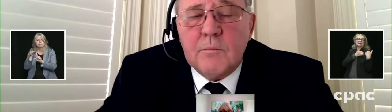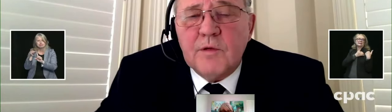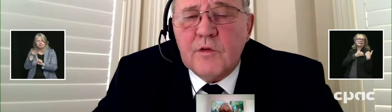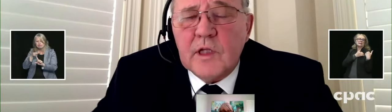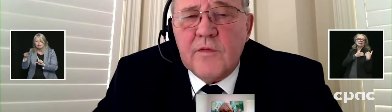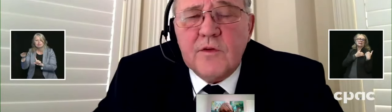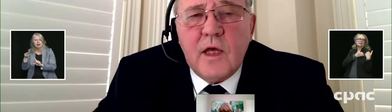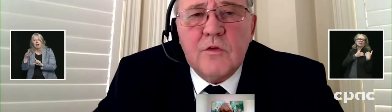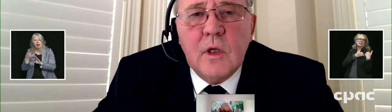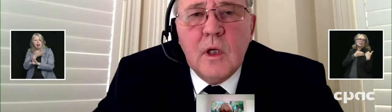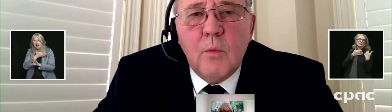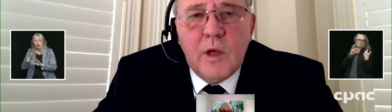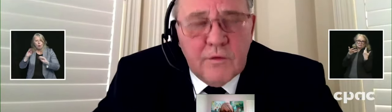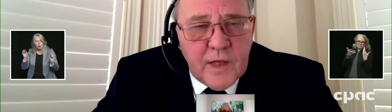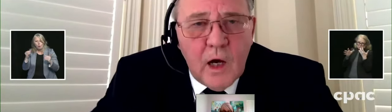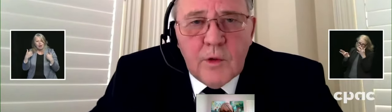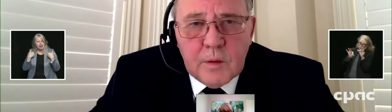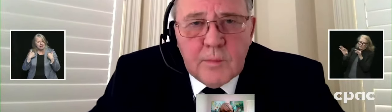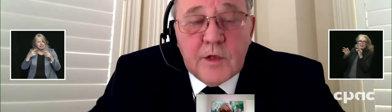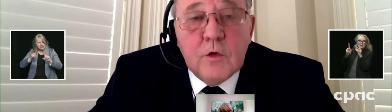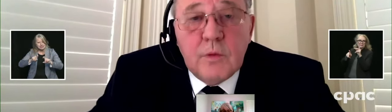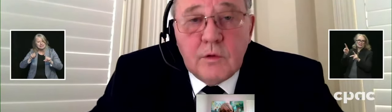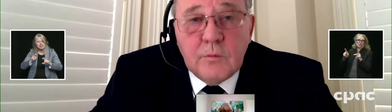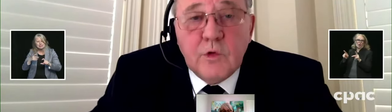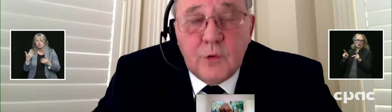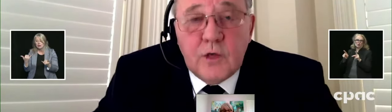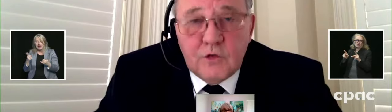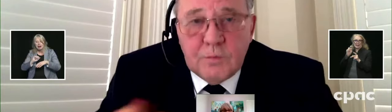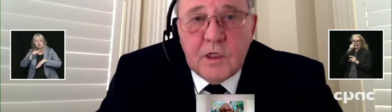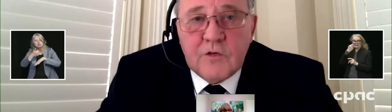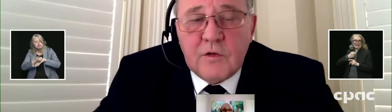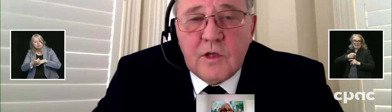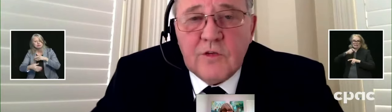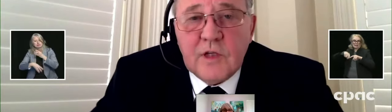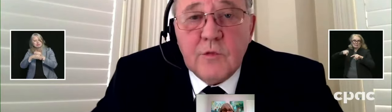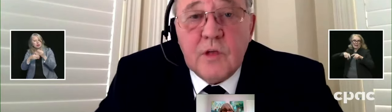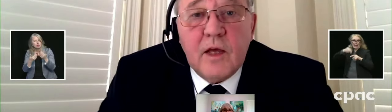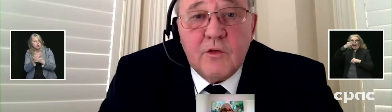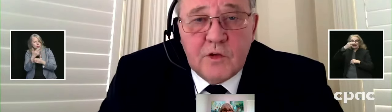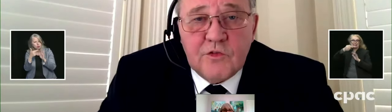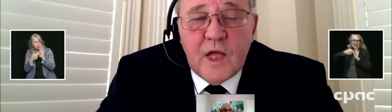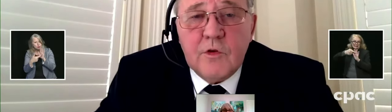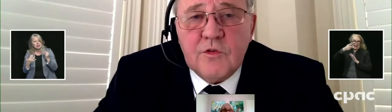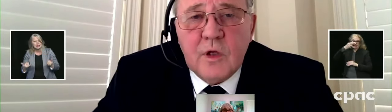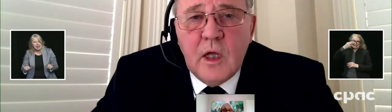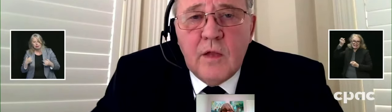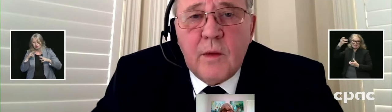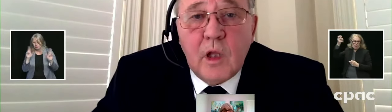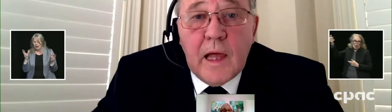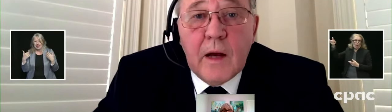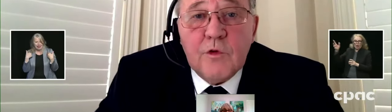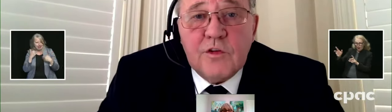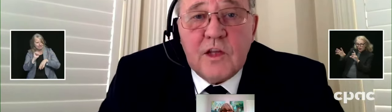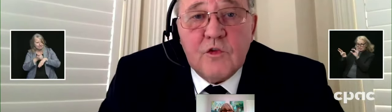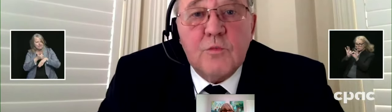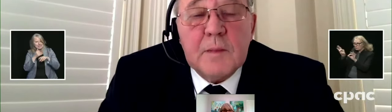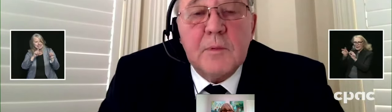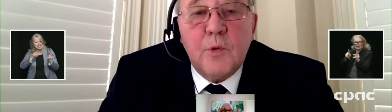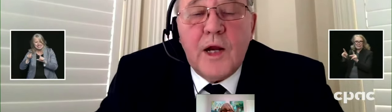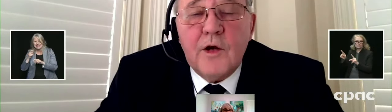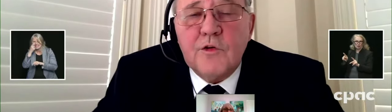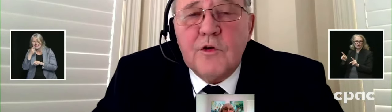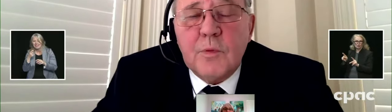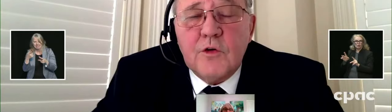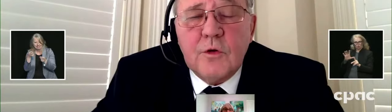not yet previously had the test. We have now implemented new measures because a testing regime has been established that will allow us to test those